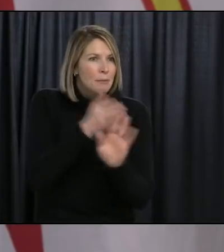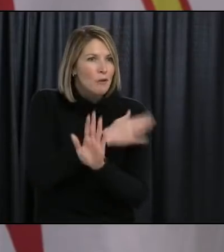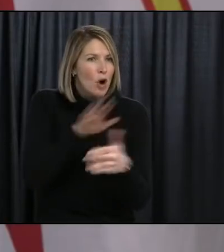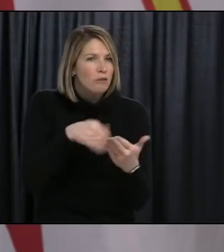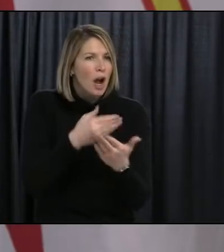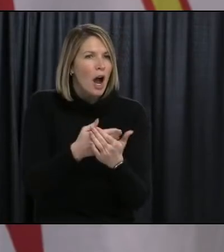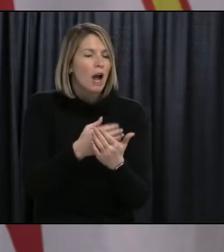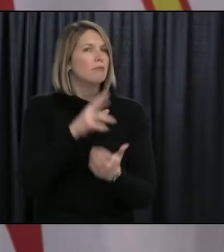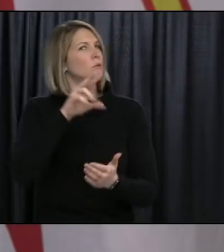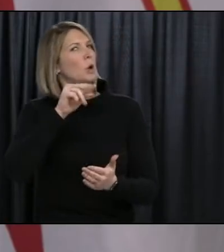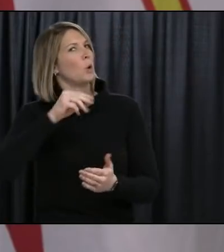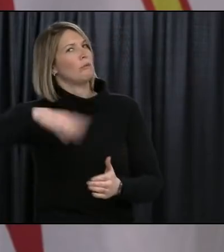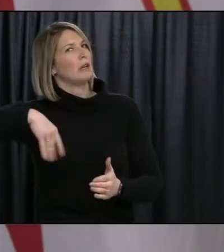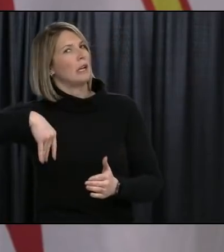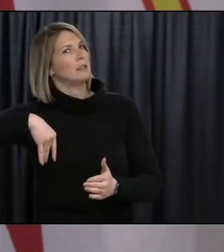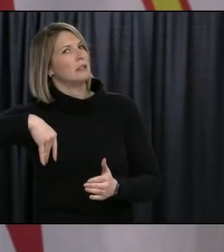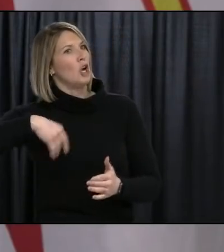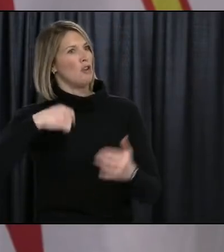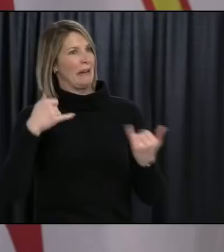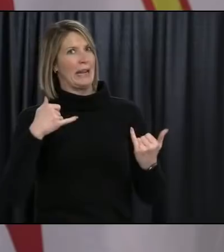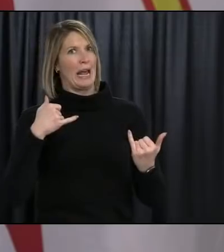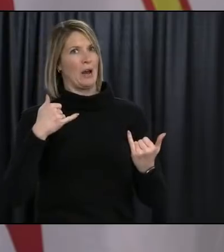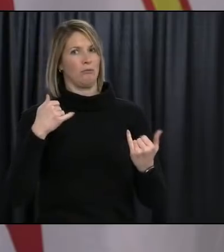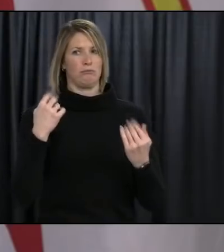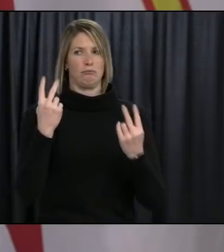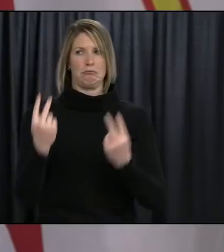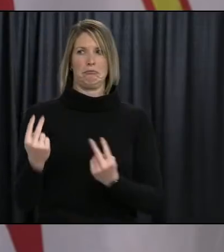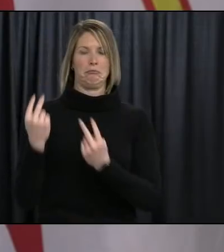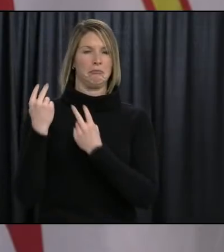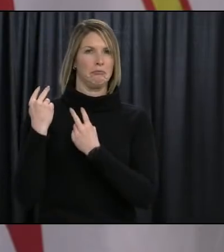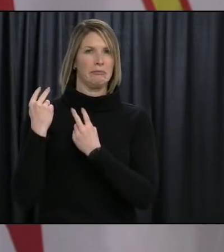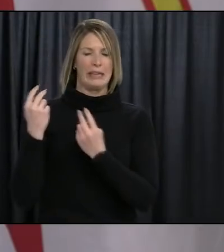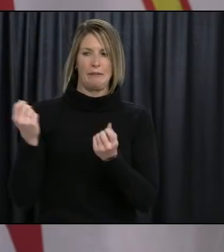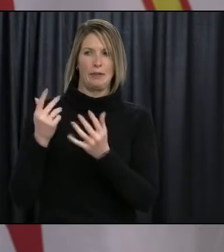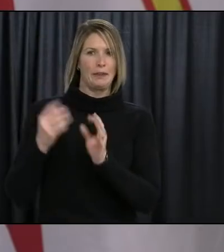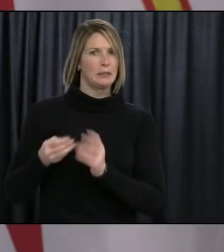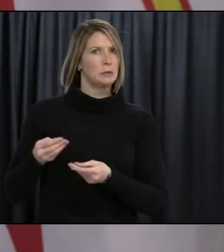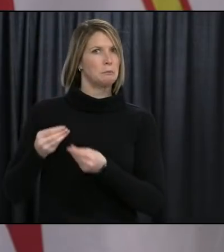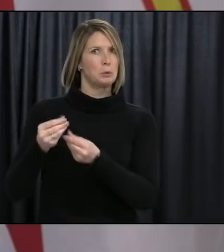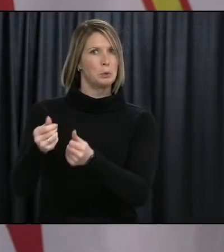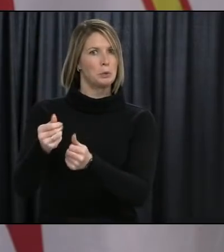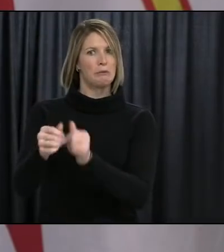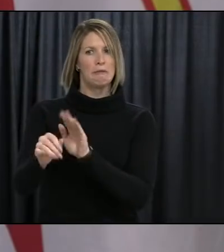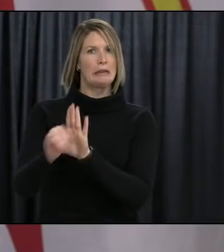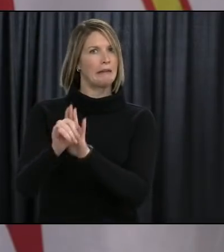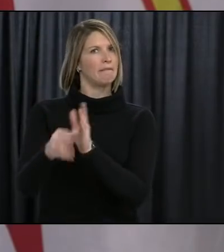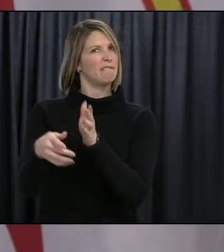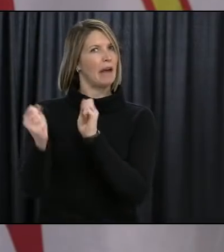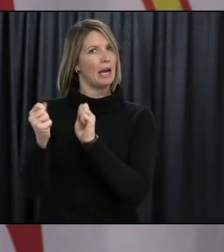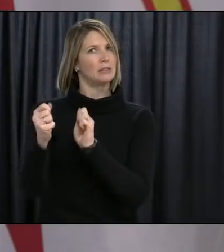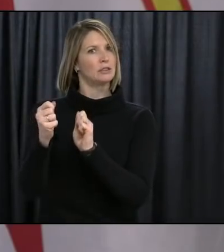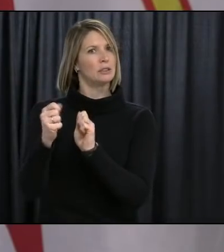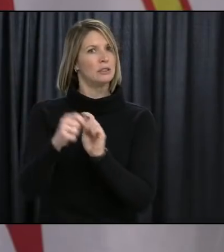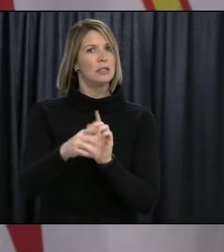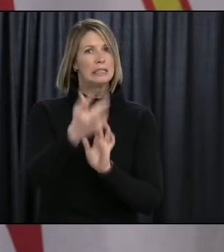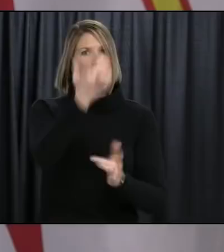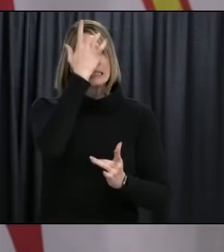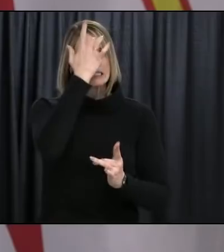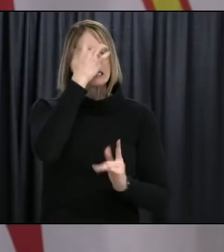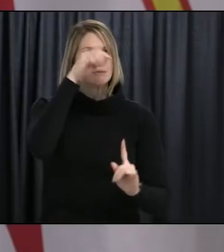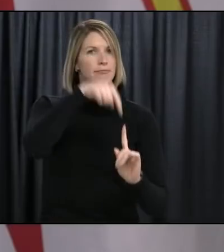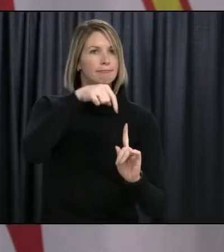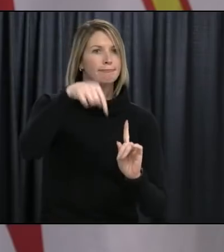the system that we have in place is working, and we are detecting, we are testing certain